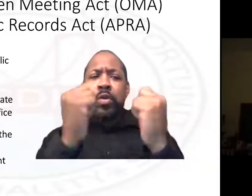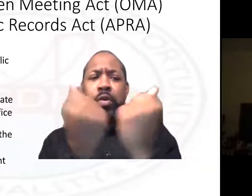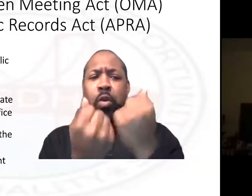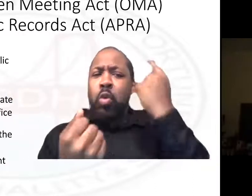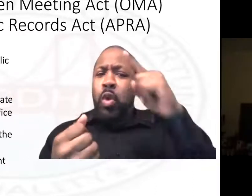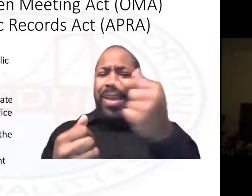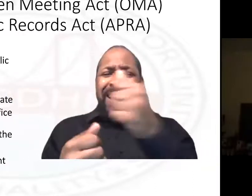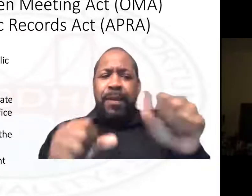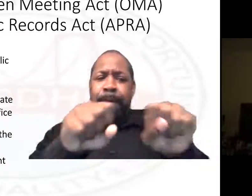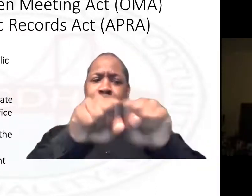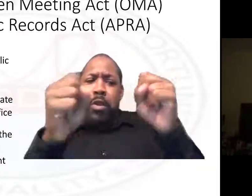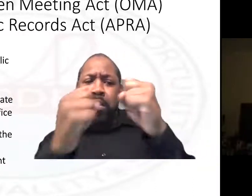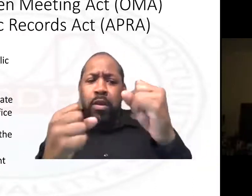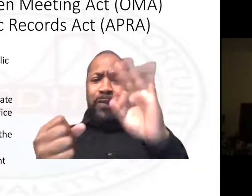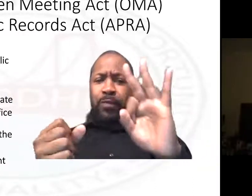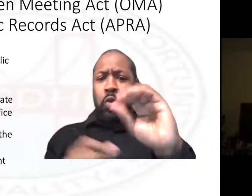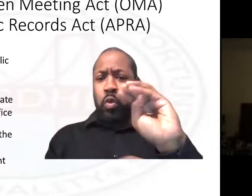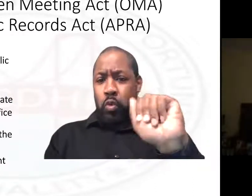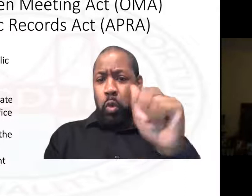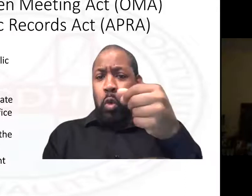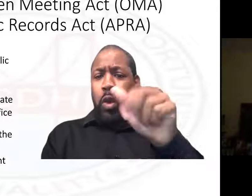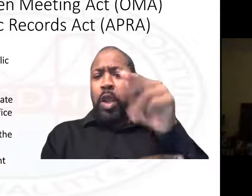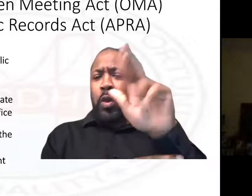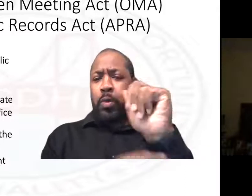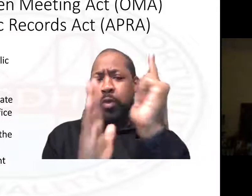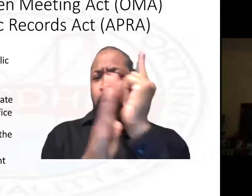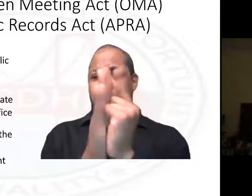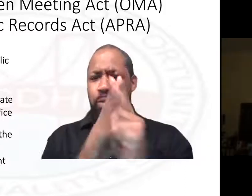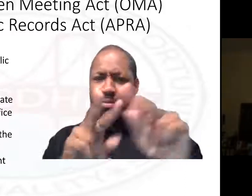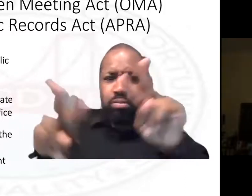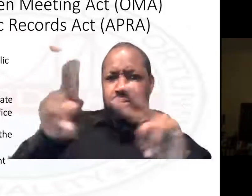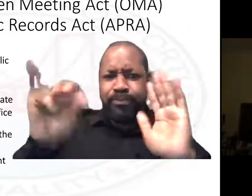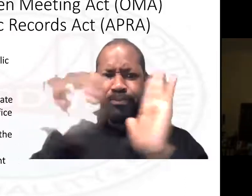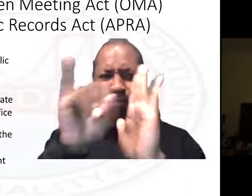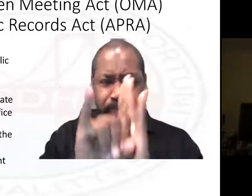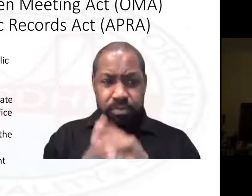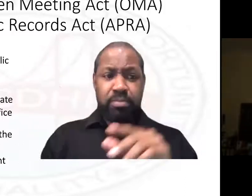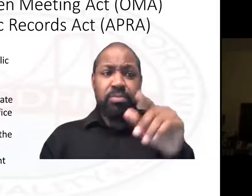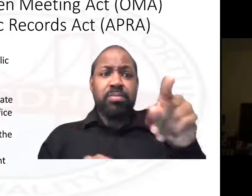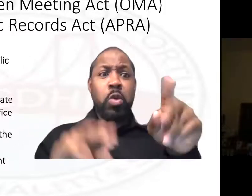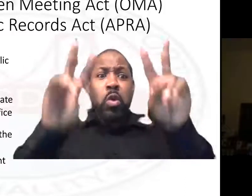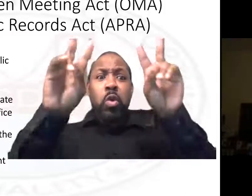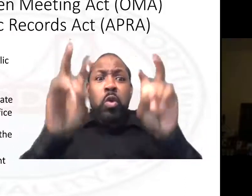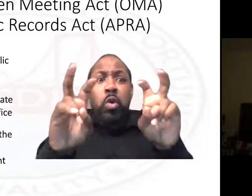that. State agencies for any alleged violations of the statutes.